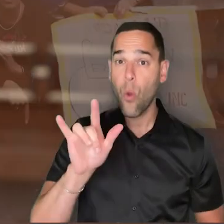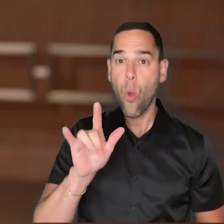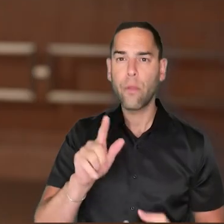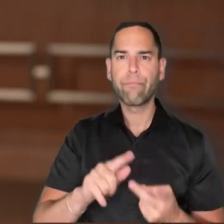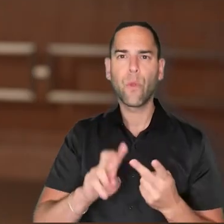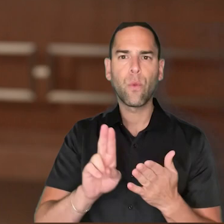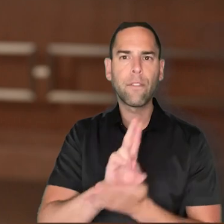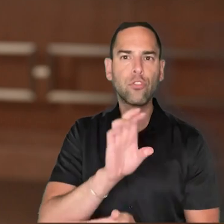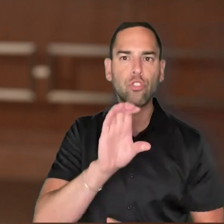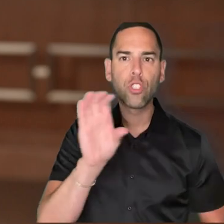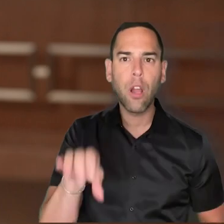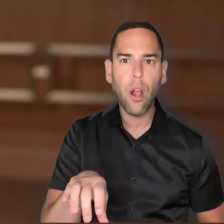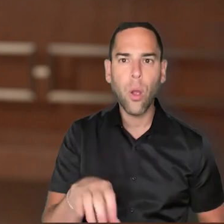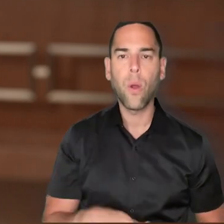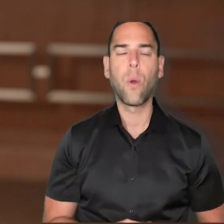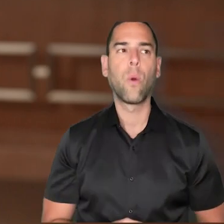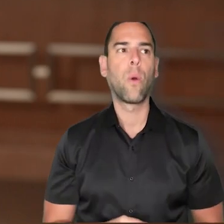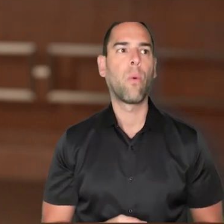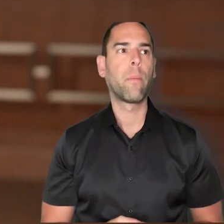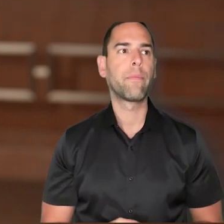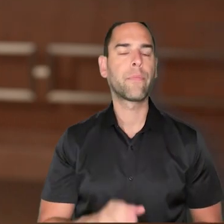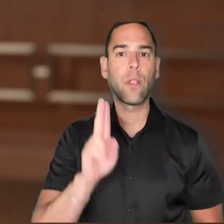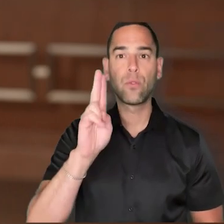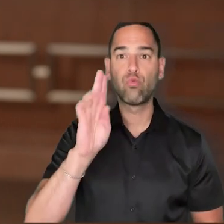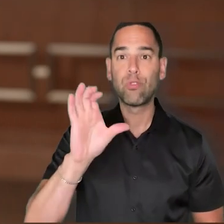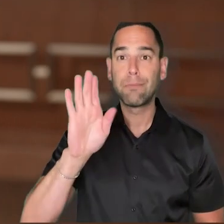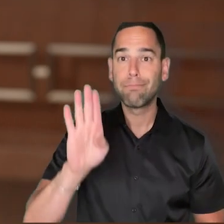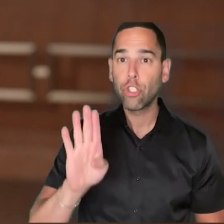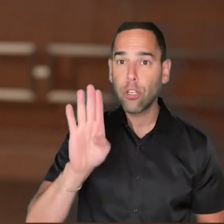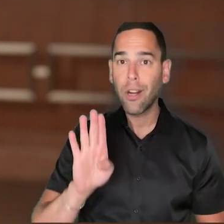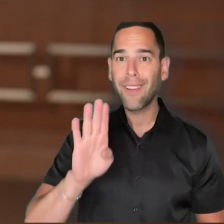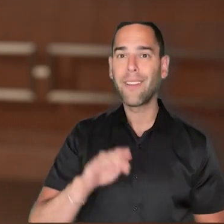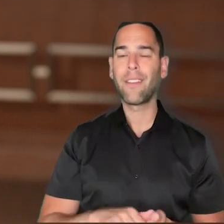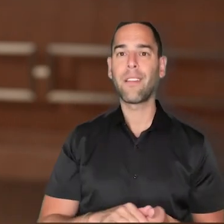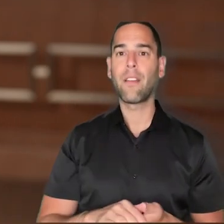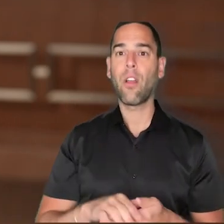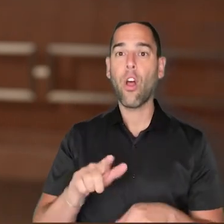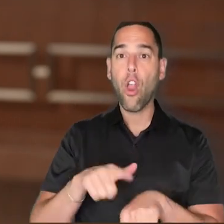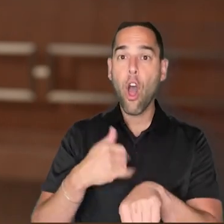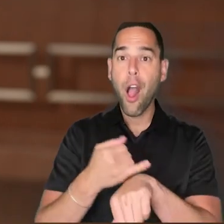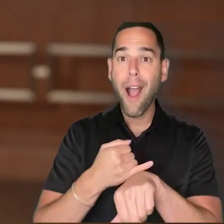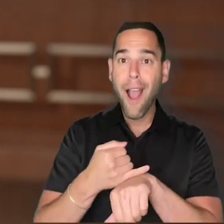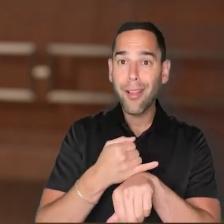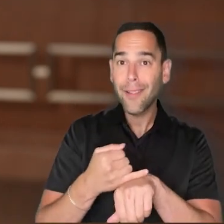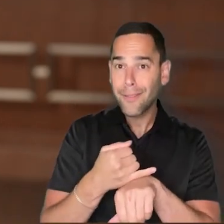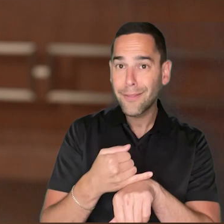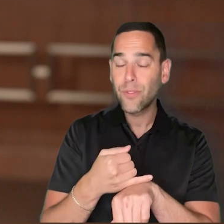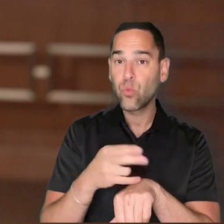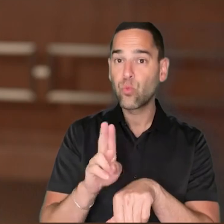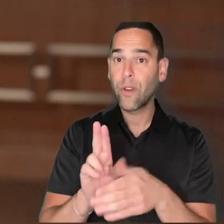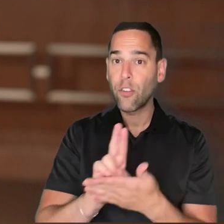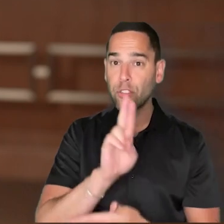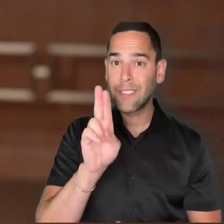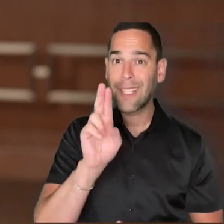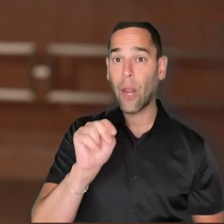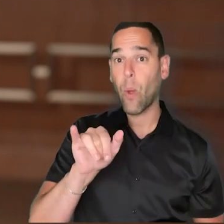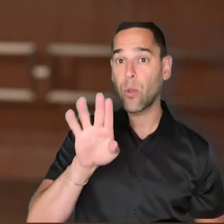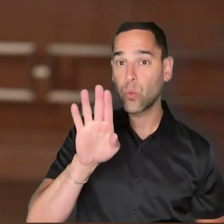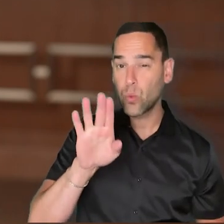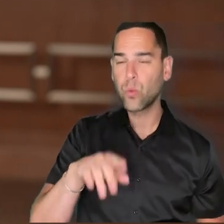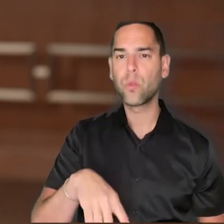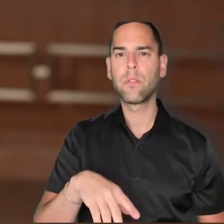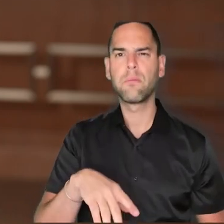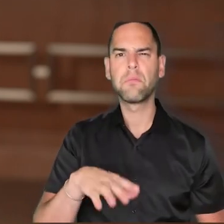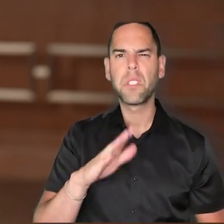but University of Illinois, University of Chicago, UC Berkeley, Long Island University, NYU, Brooklyn